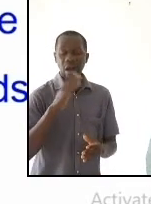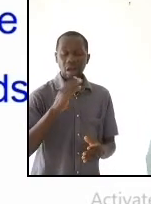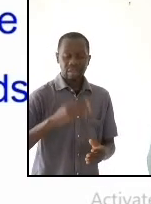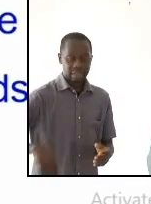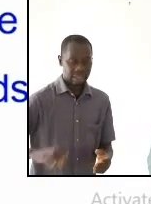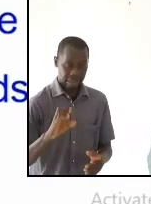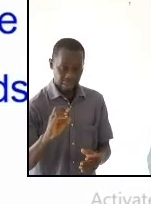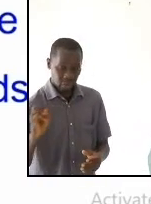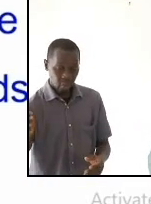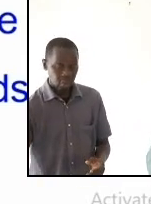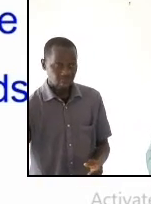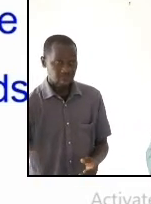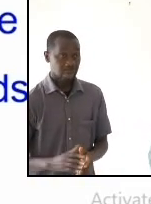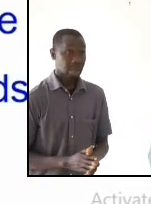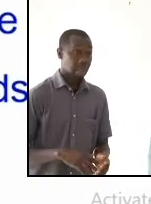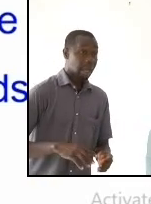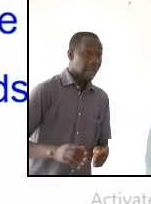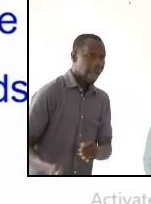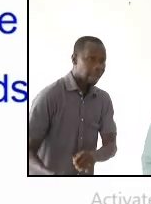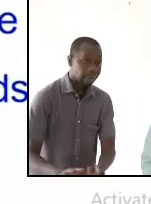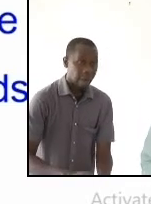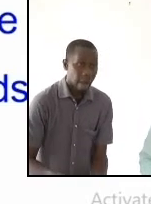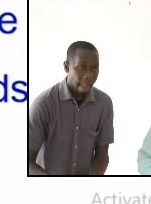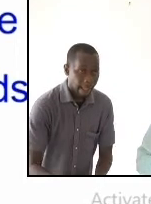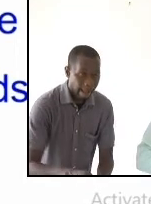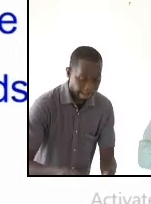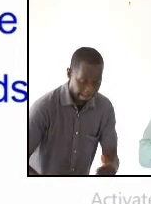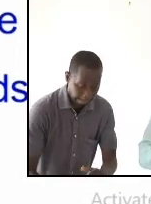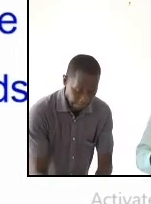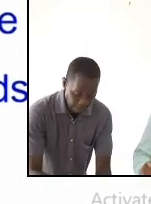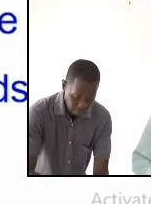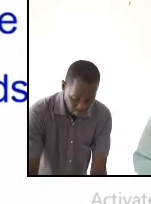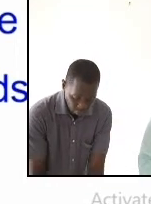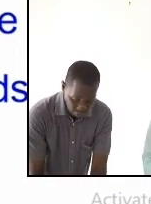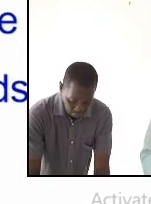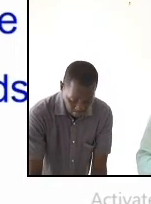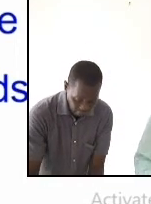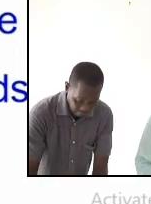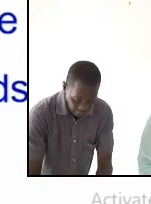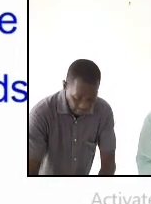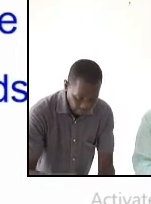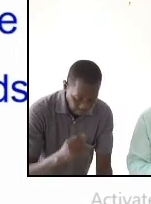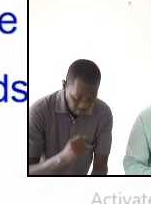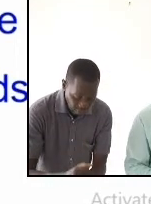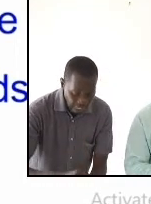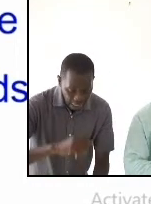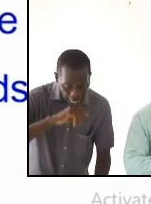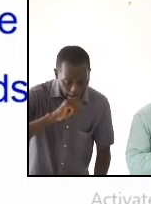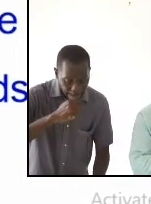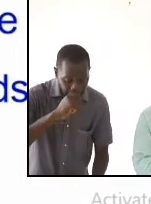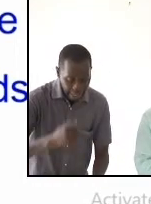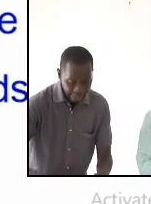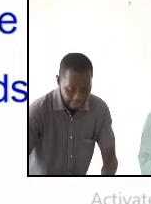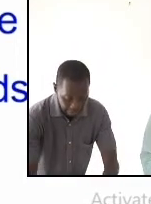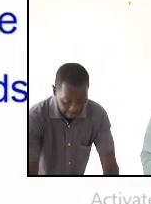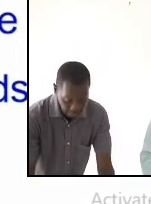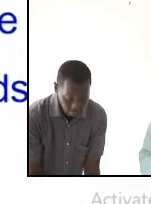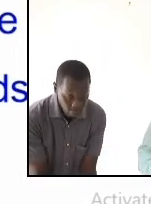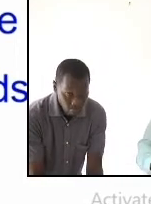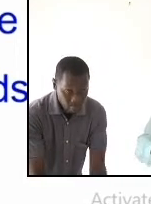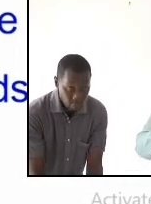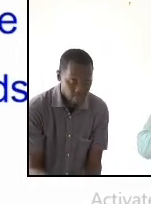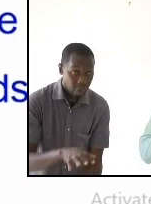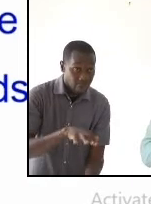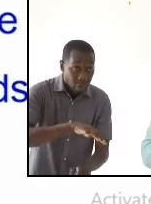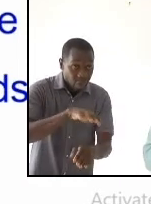in baking, an anaerobic respiration goes on. When you mix your flour and the water and everything to form the dough,